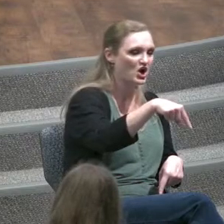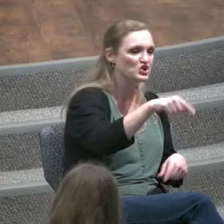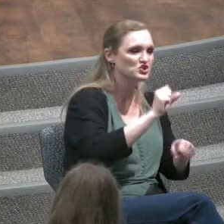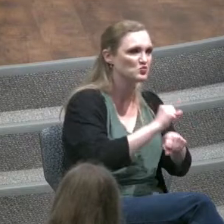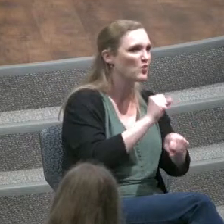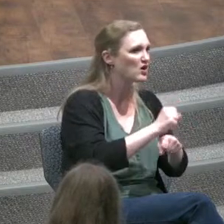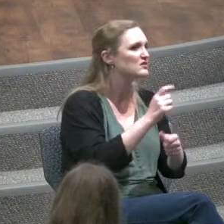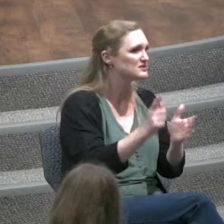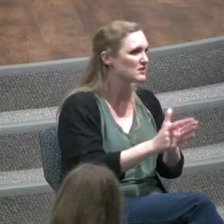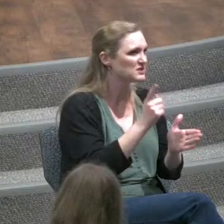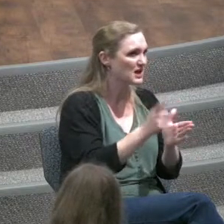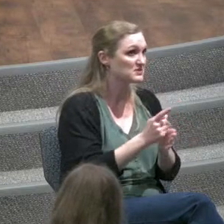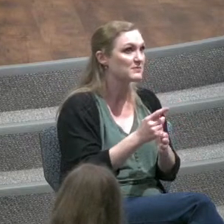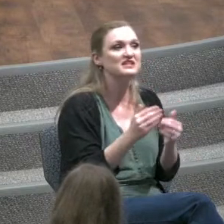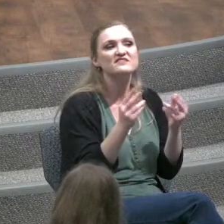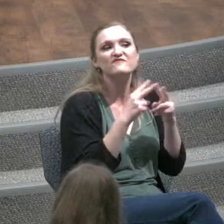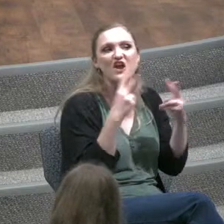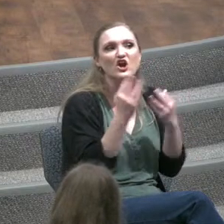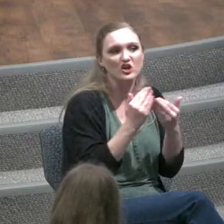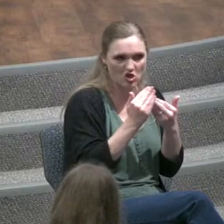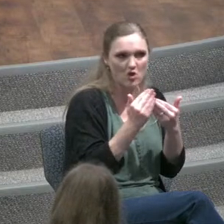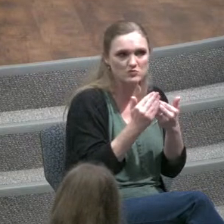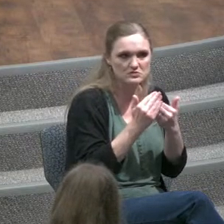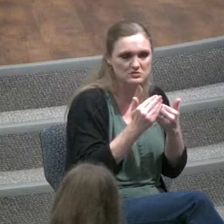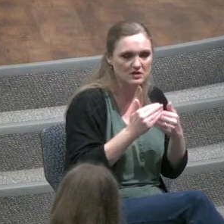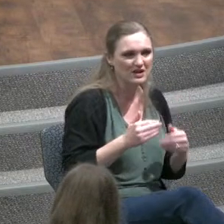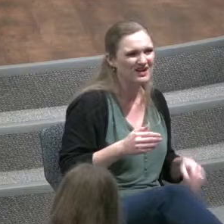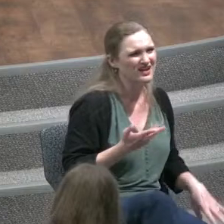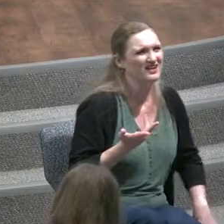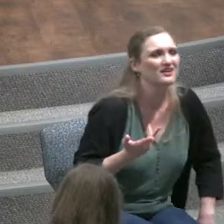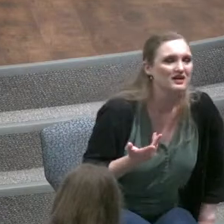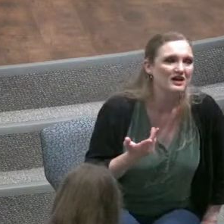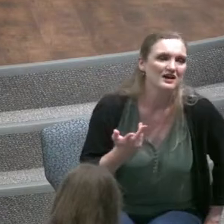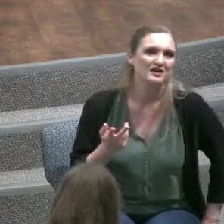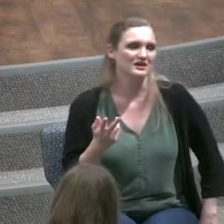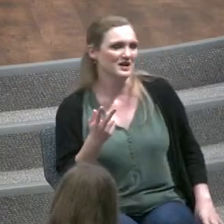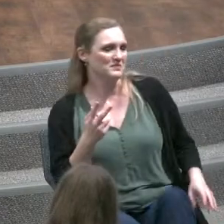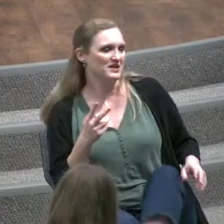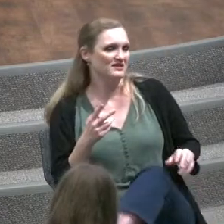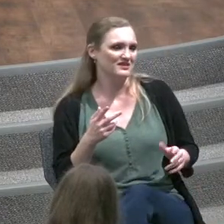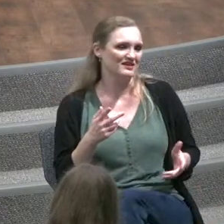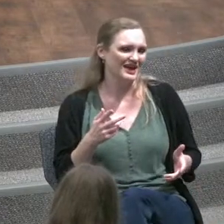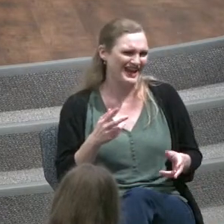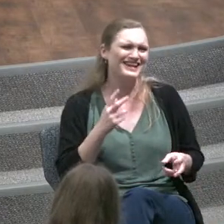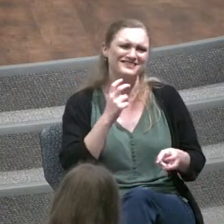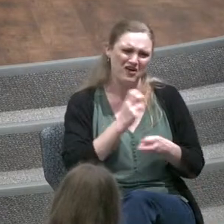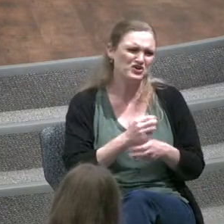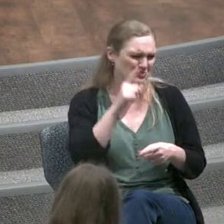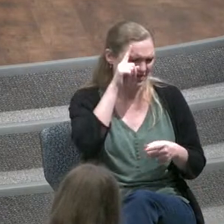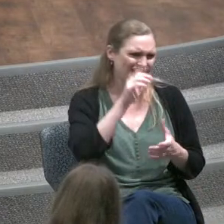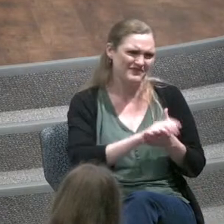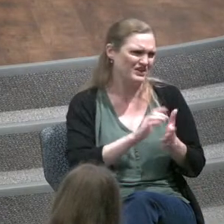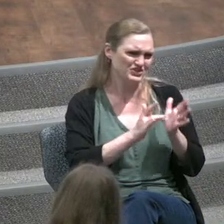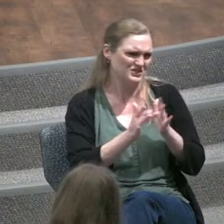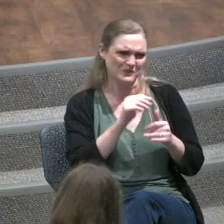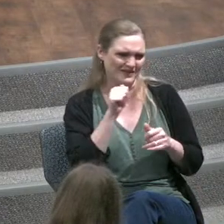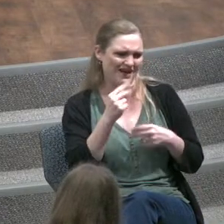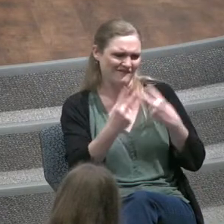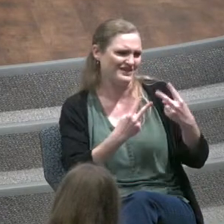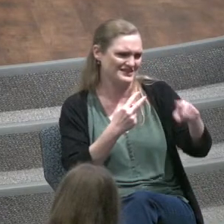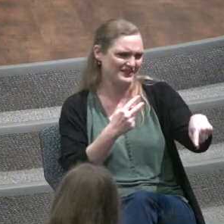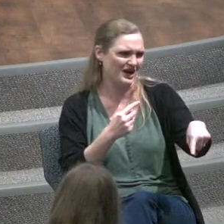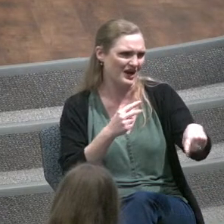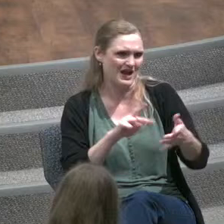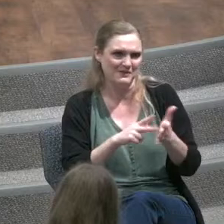4 miles from Nazareth, so very close by. It's hard to imagine that Jesus did not visit Zipporee at some point. I